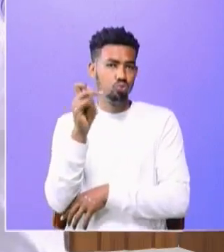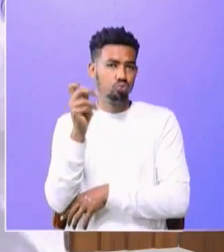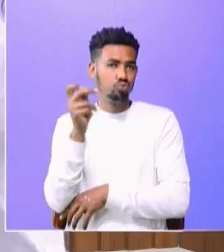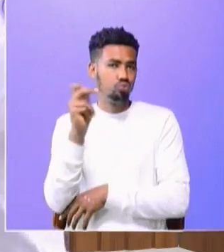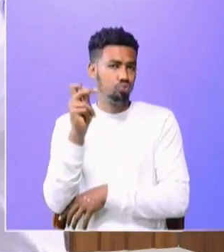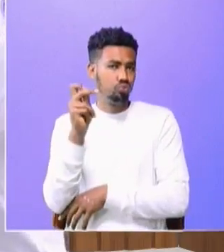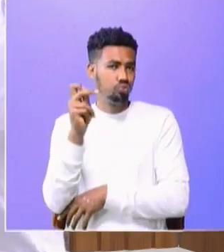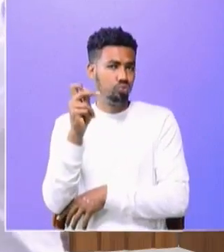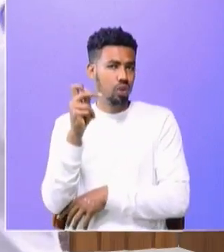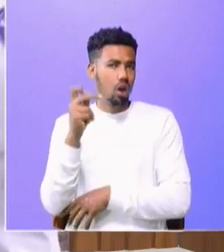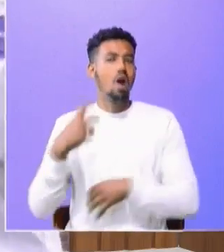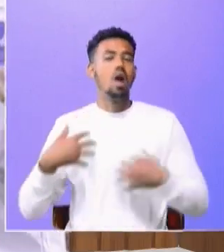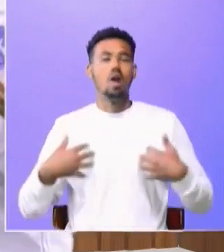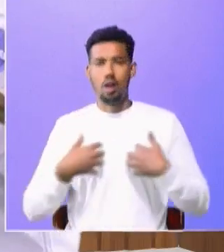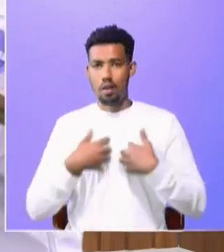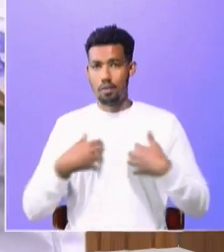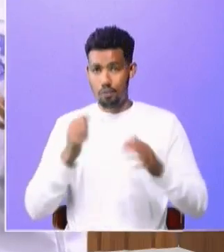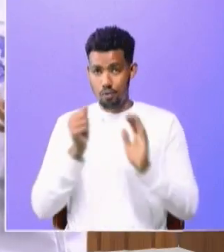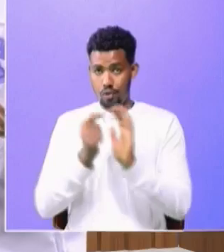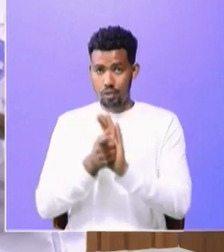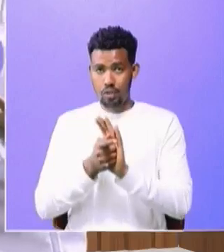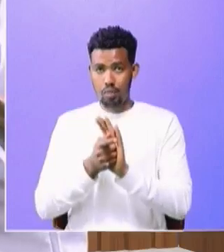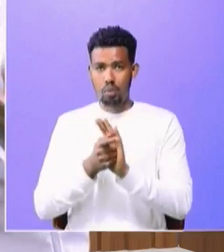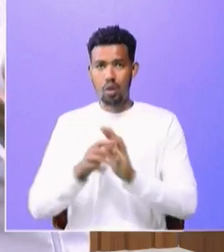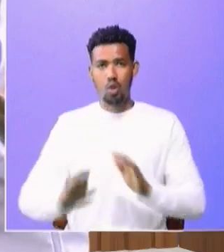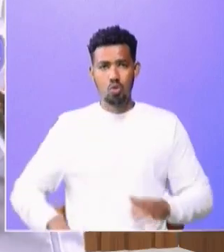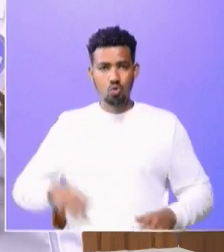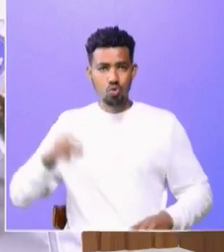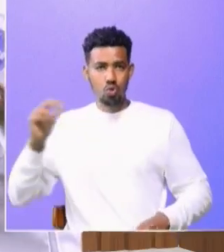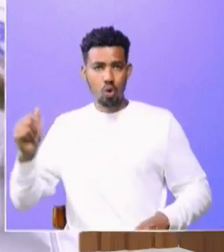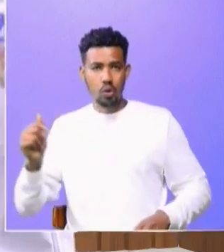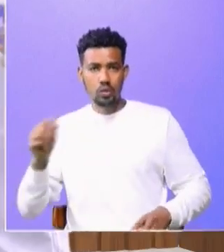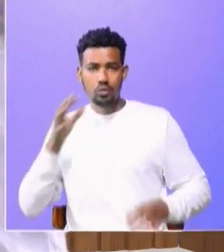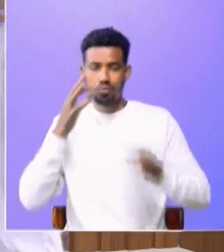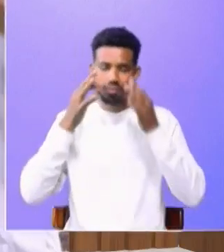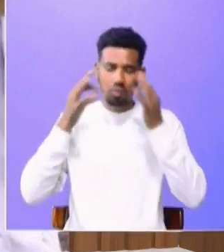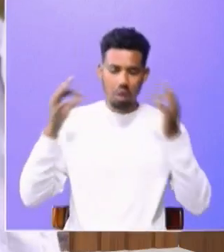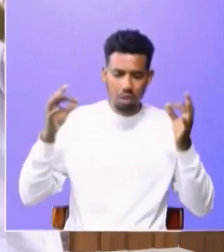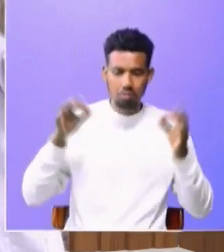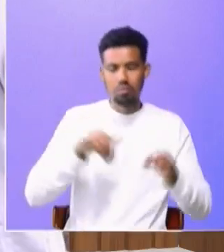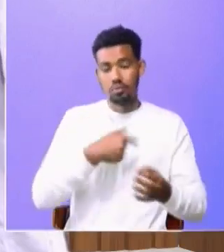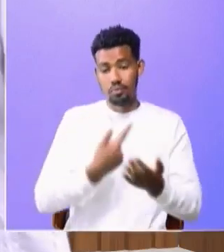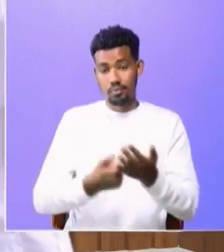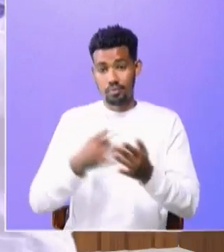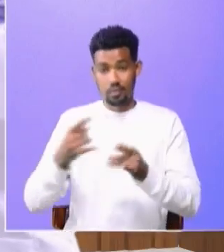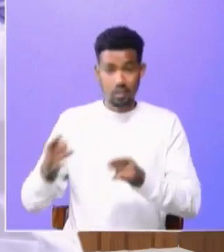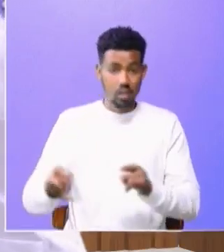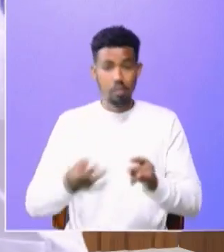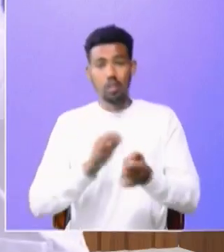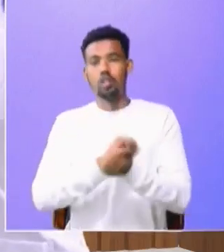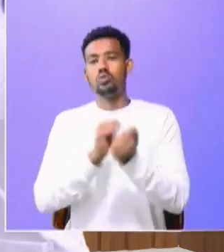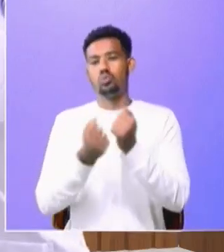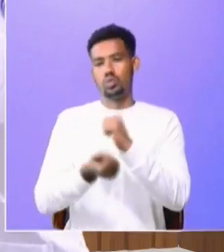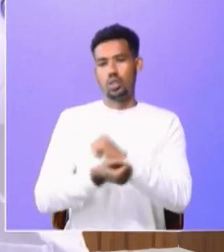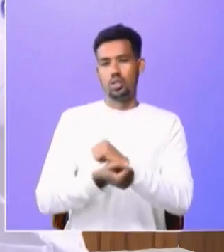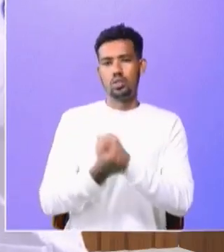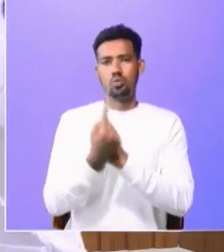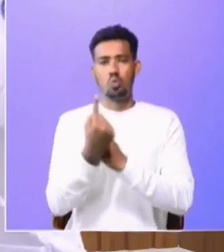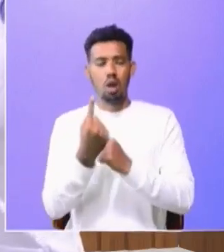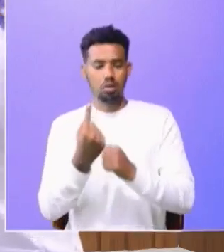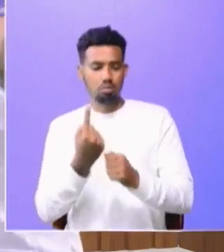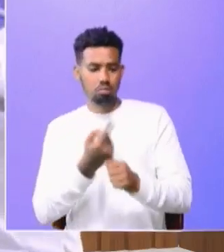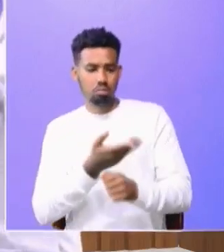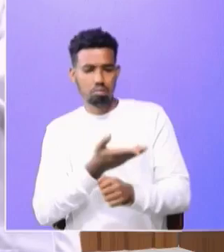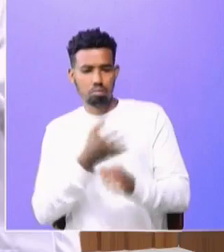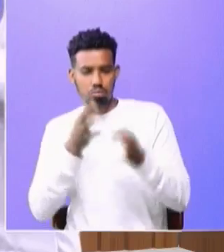lion. When we come to singular to plural, this is the method to change one specific